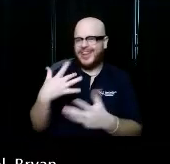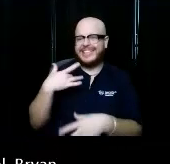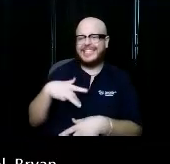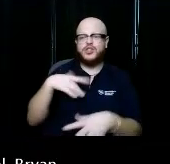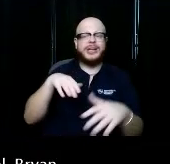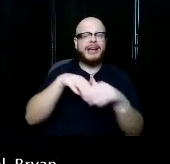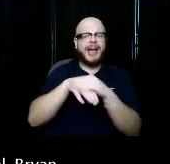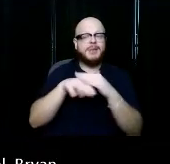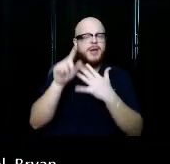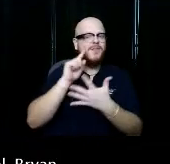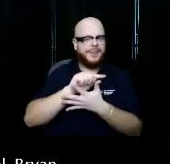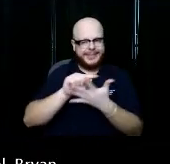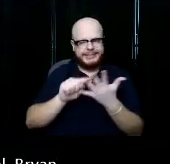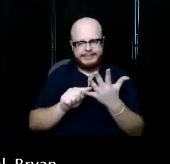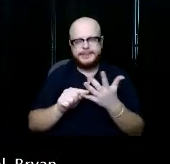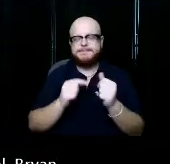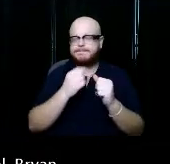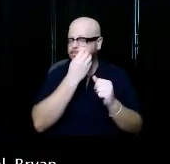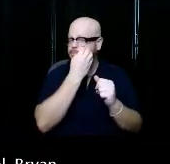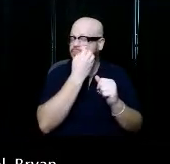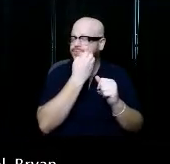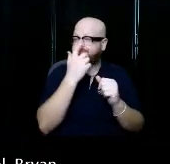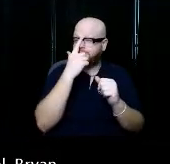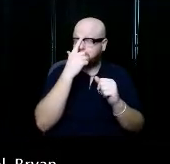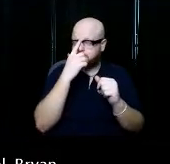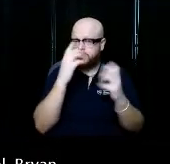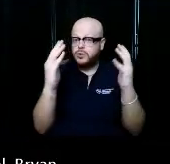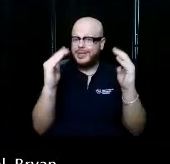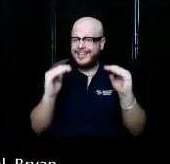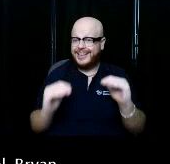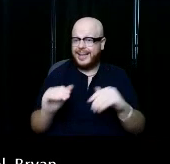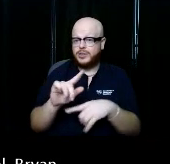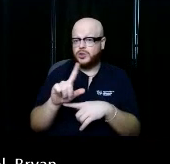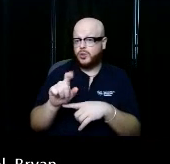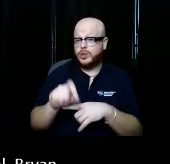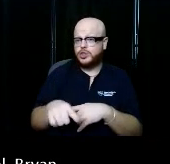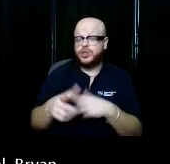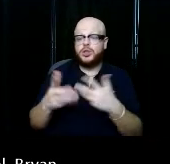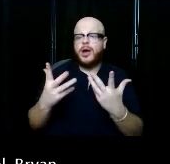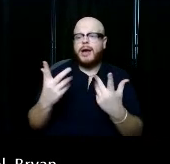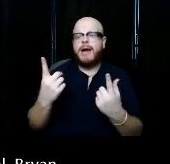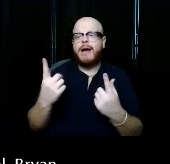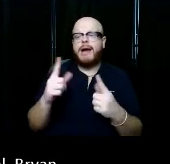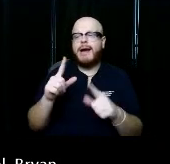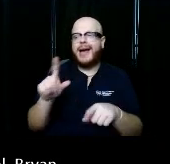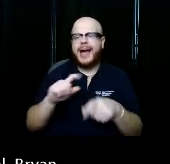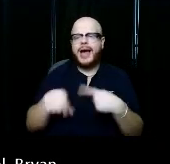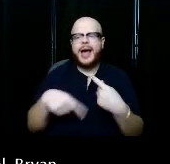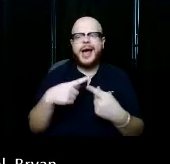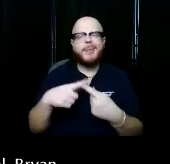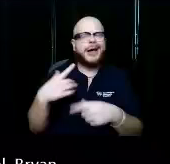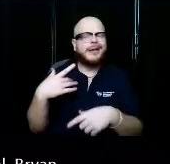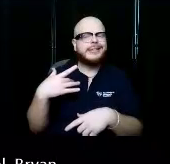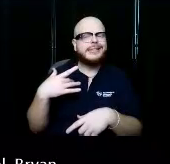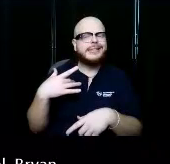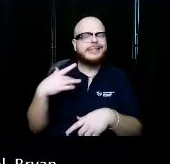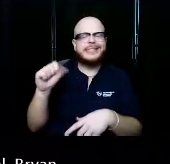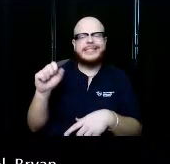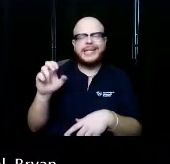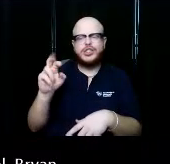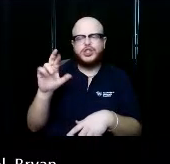types of venues. Our next question was asking about sensory inclusion regarding clients who